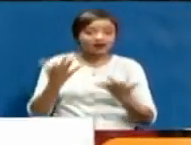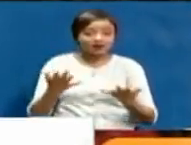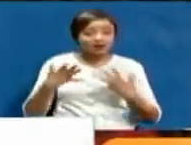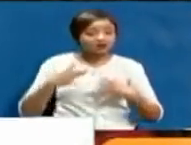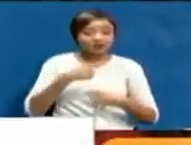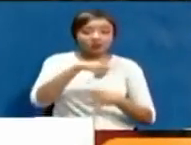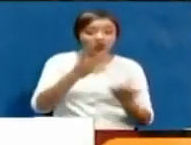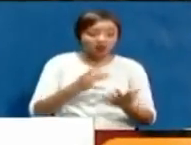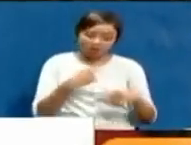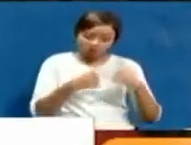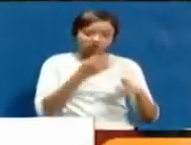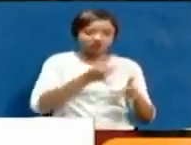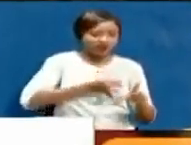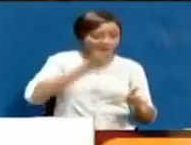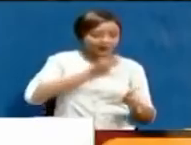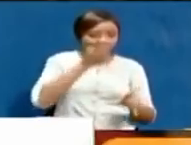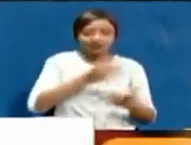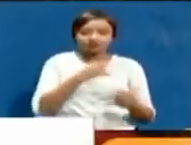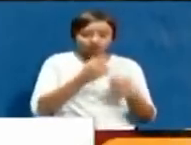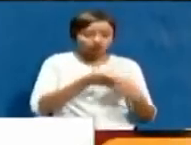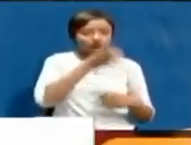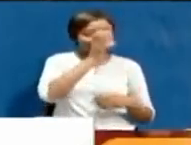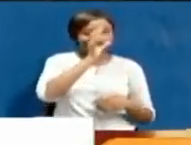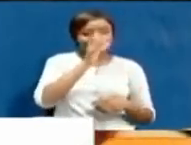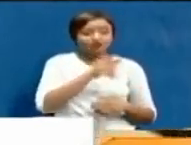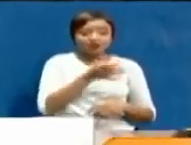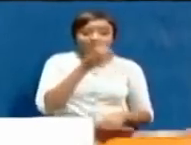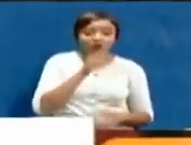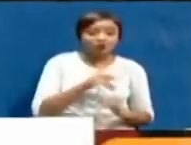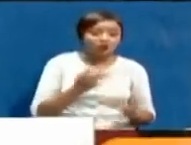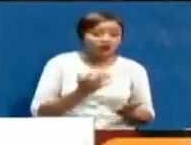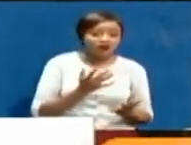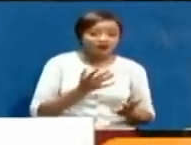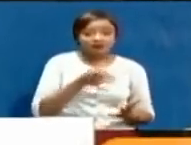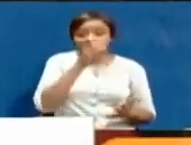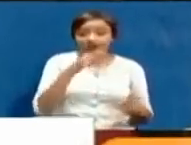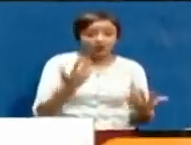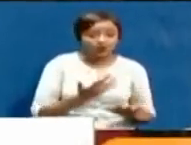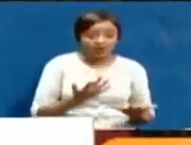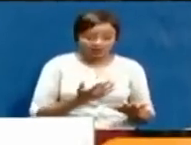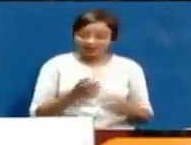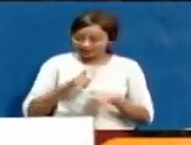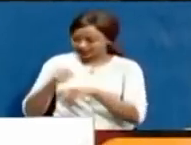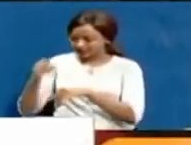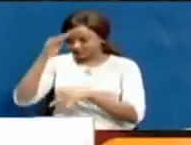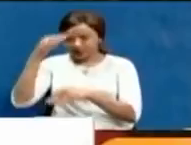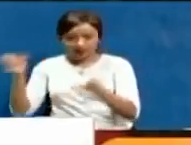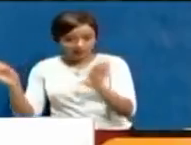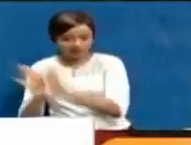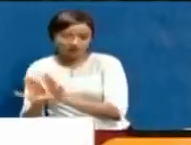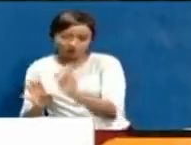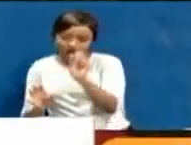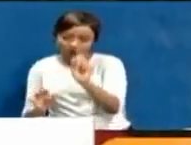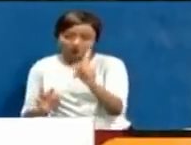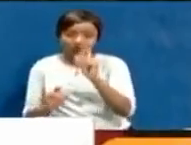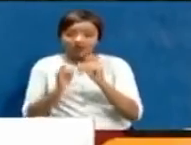center. Kwa hivyo walevi bado wako na wanataka kulewa. Watalewa nini na watalewa wapi? Kutoka wakati bar zilifungwa, kama